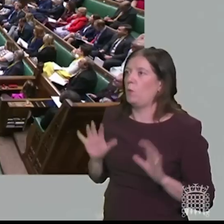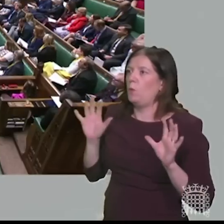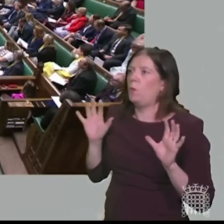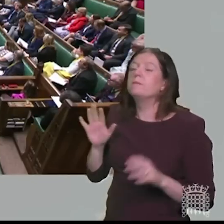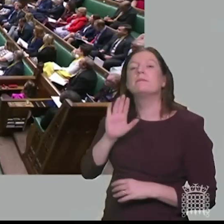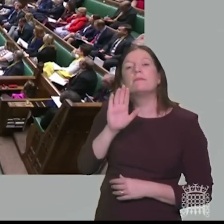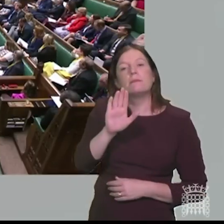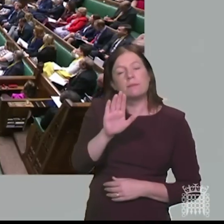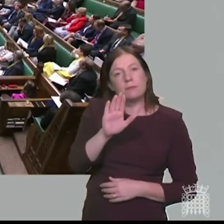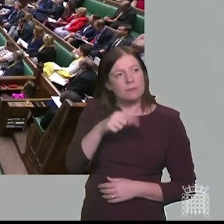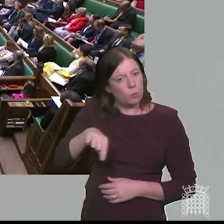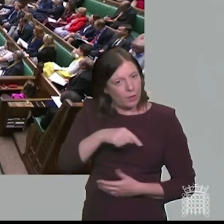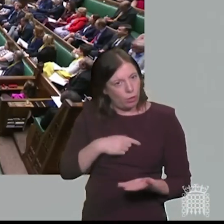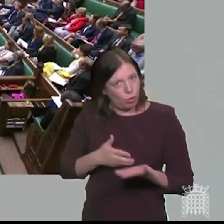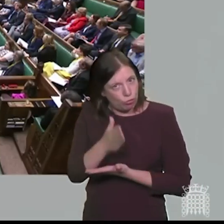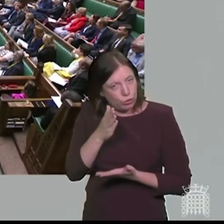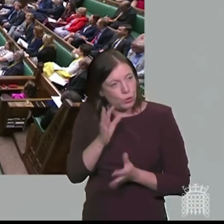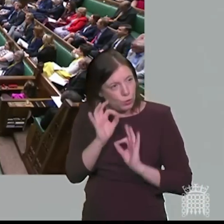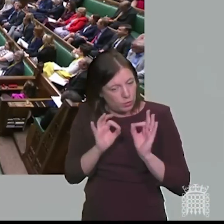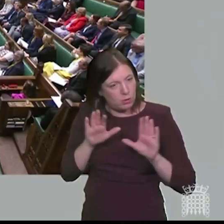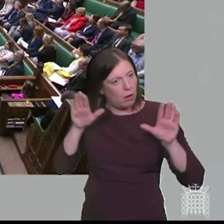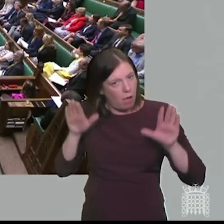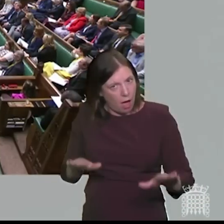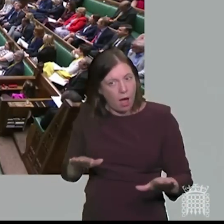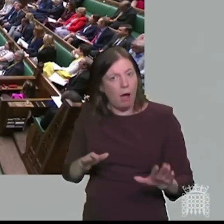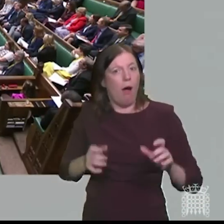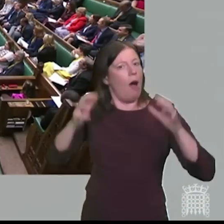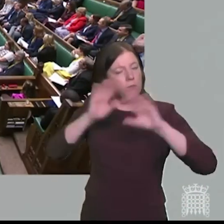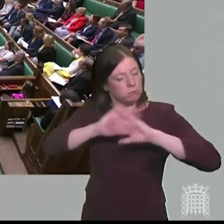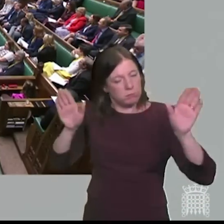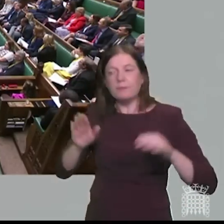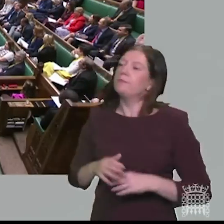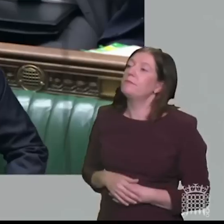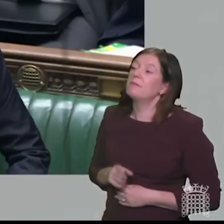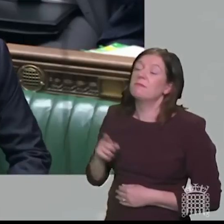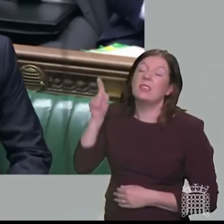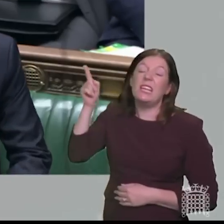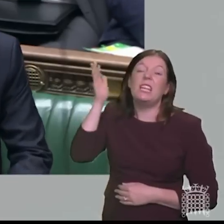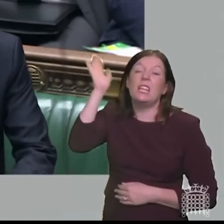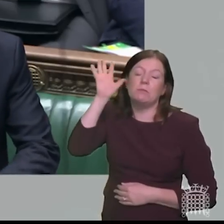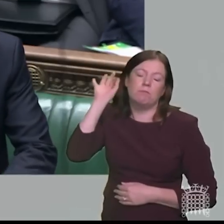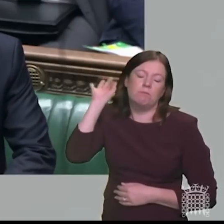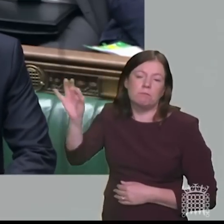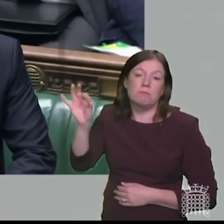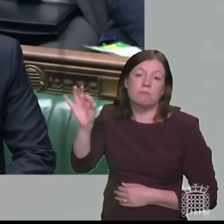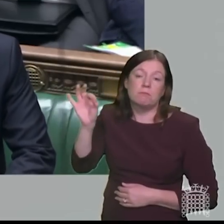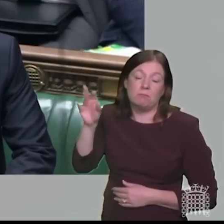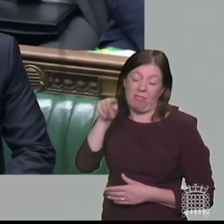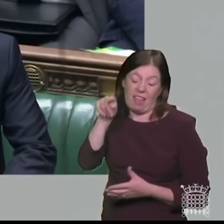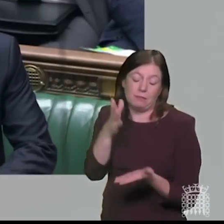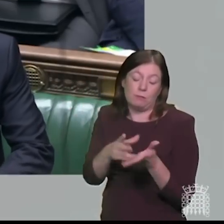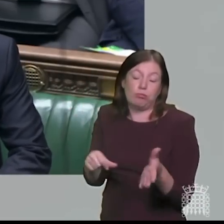We've done very well. Don't spoil it now, Prime Minister. Well, my honourable friend put it very well, but illustrated exactly the